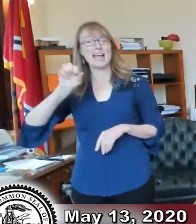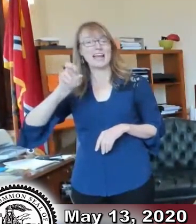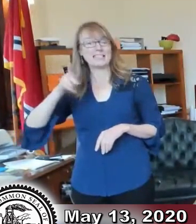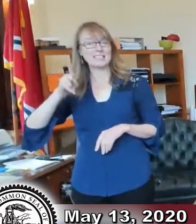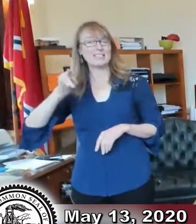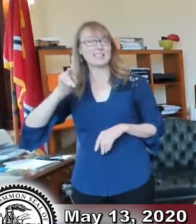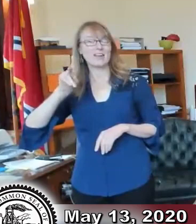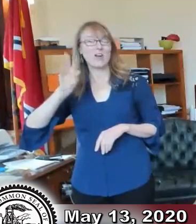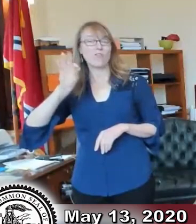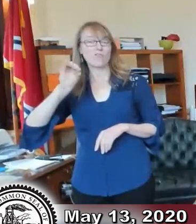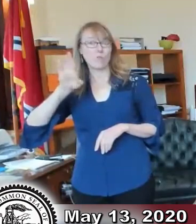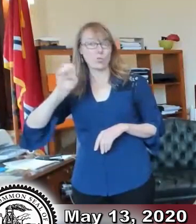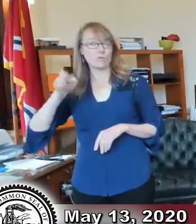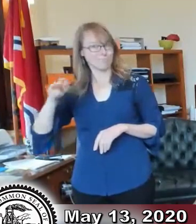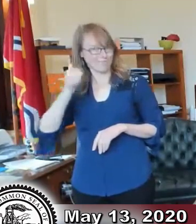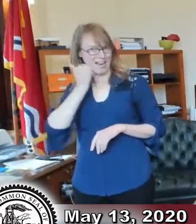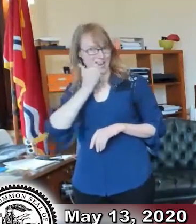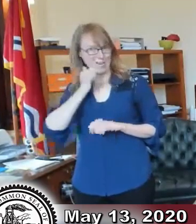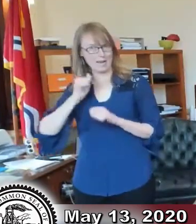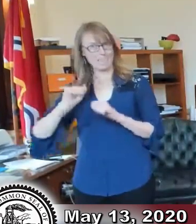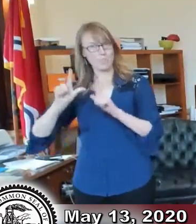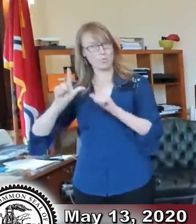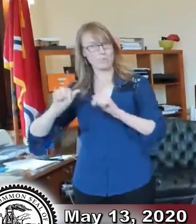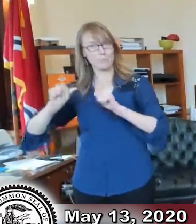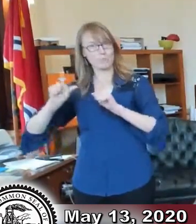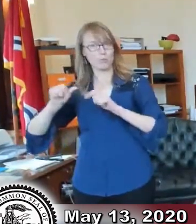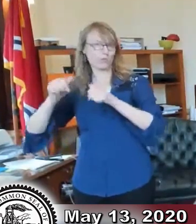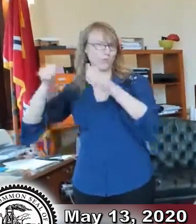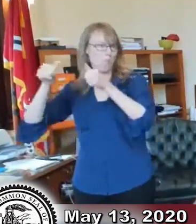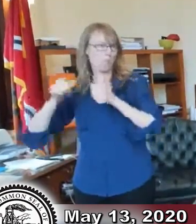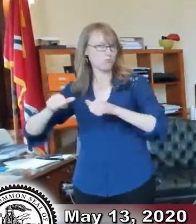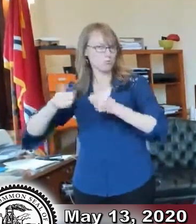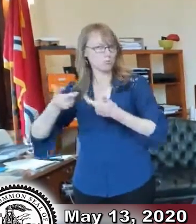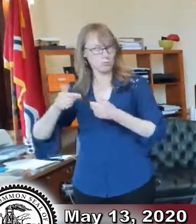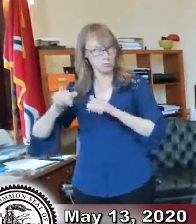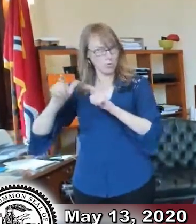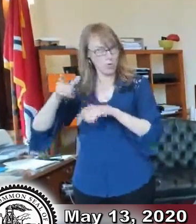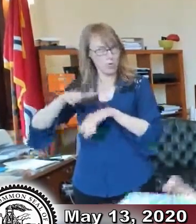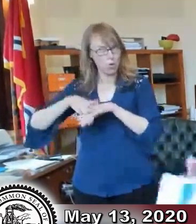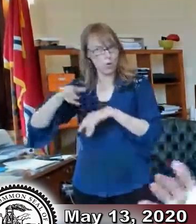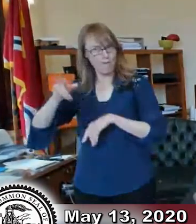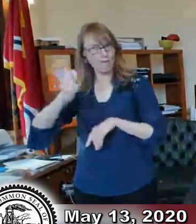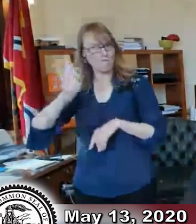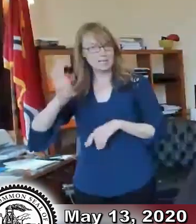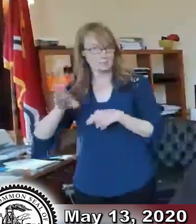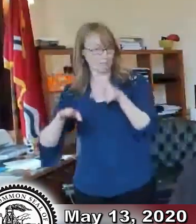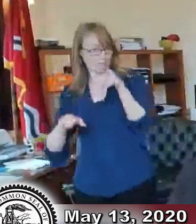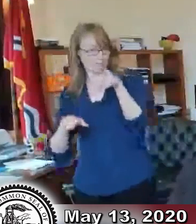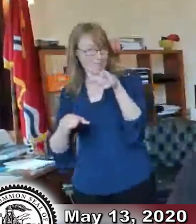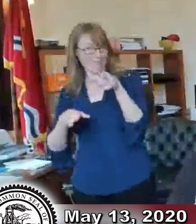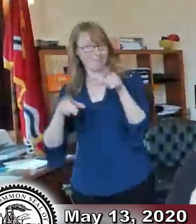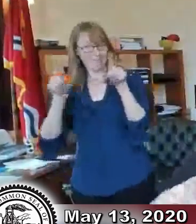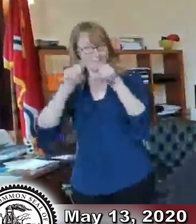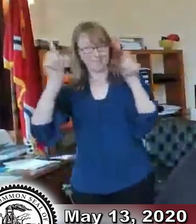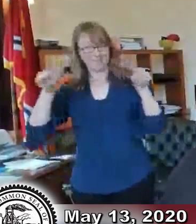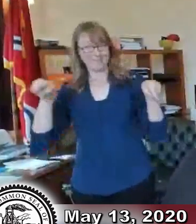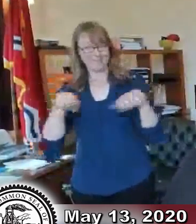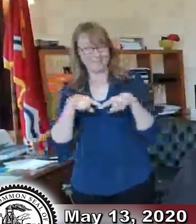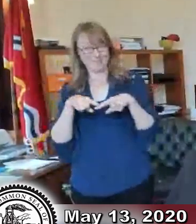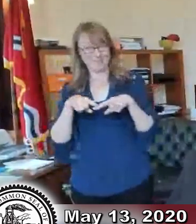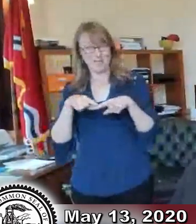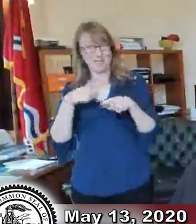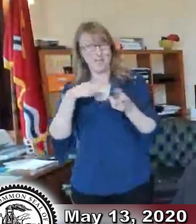there every single day. And that's where these charts came from, these from yesterday.